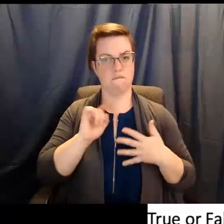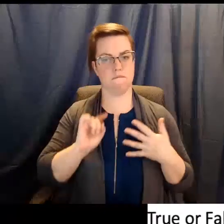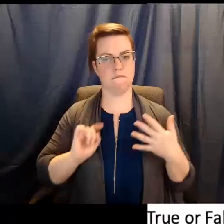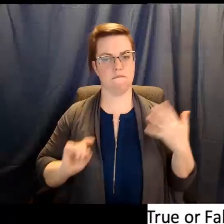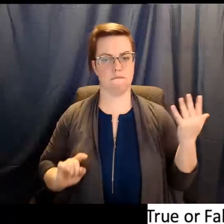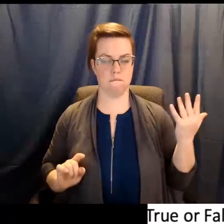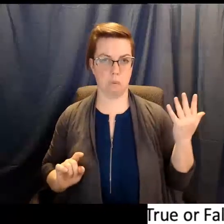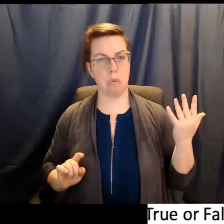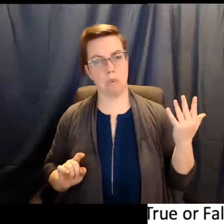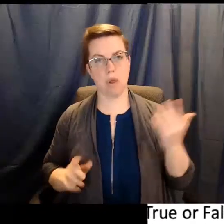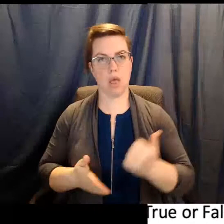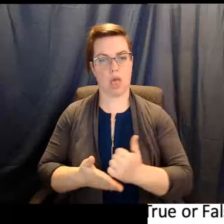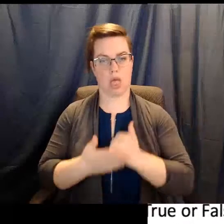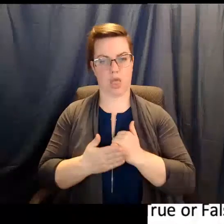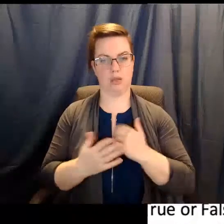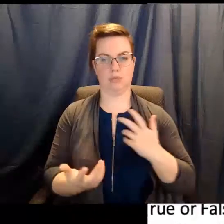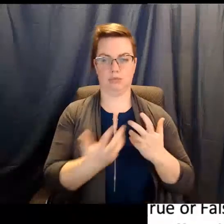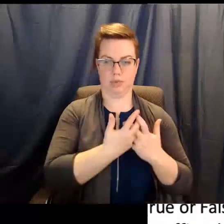neutral and to move?